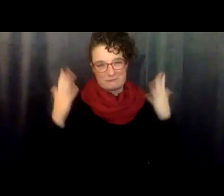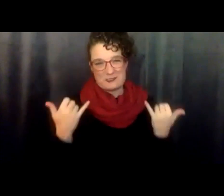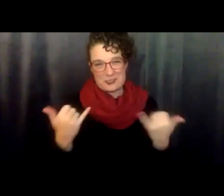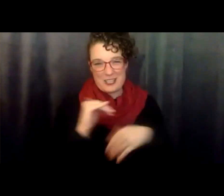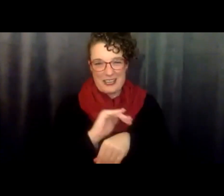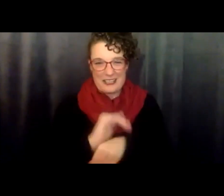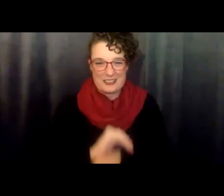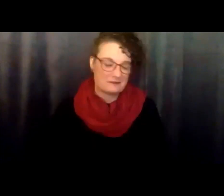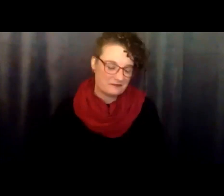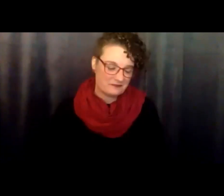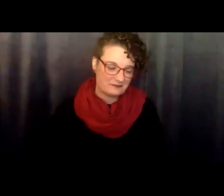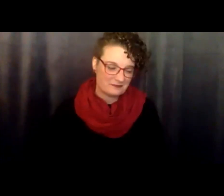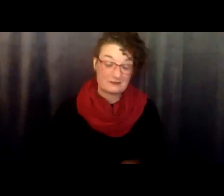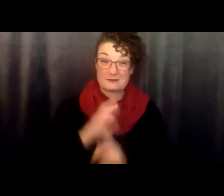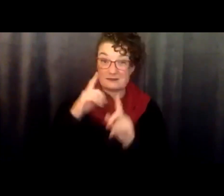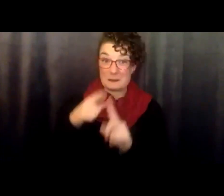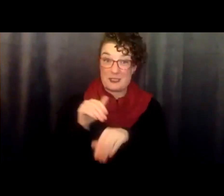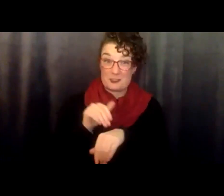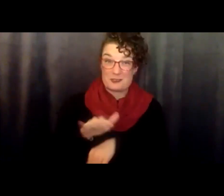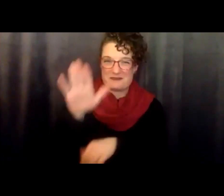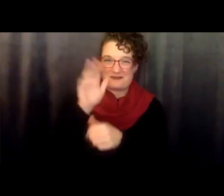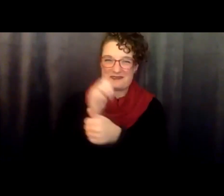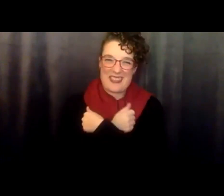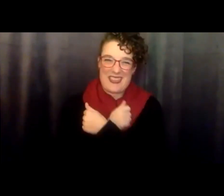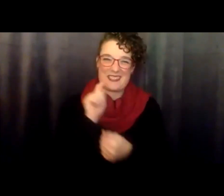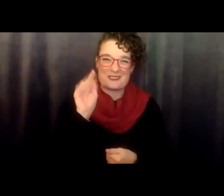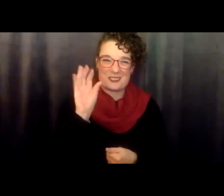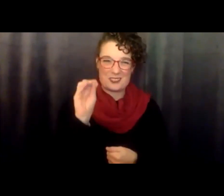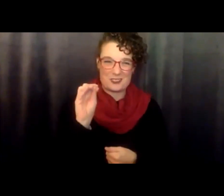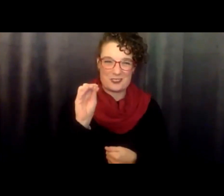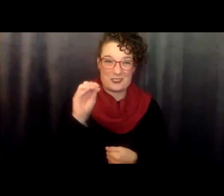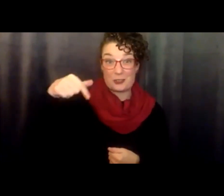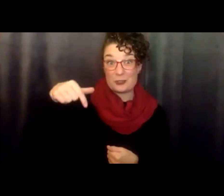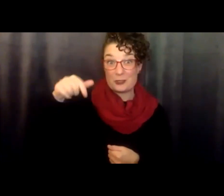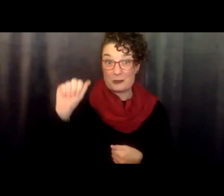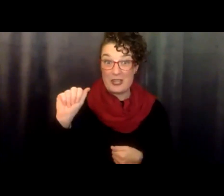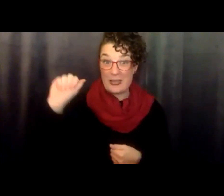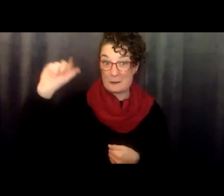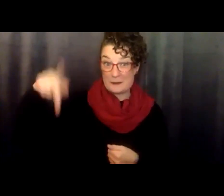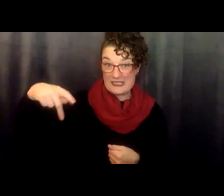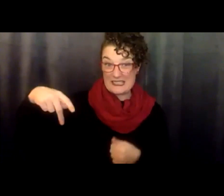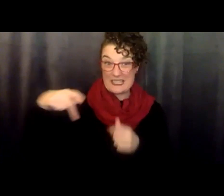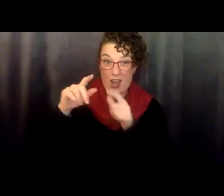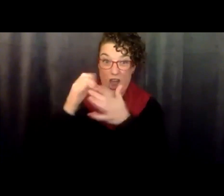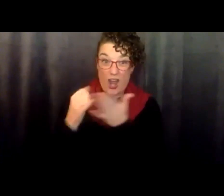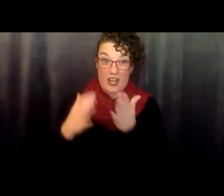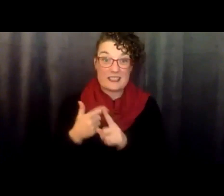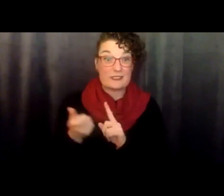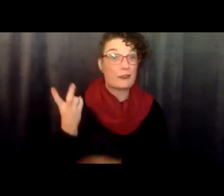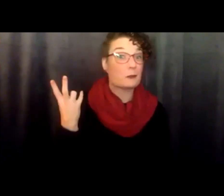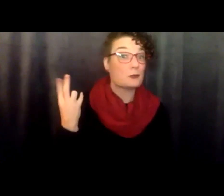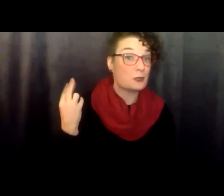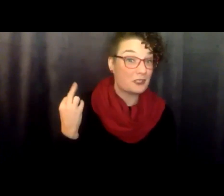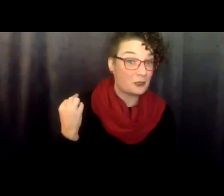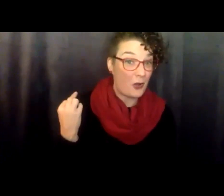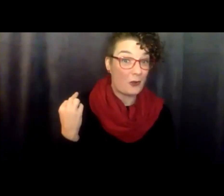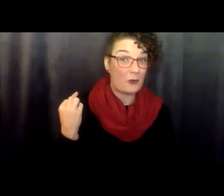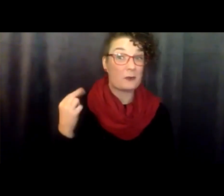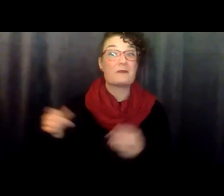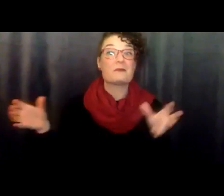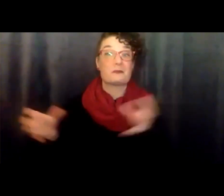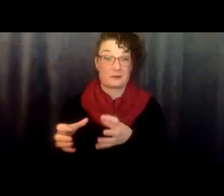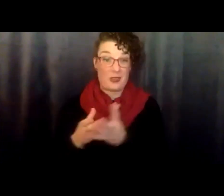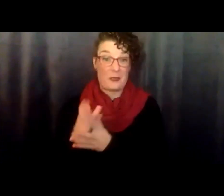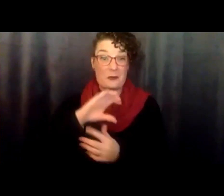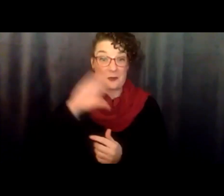wanna send some special love out to the QAP artists from 2 years ago who gathered together on Zoom